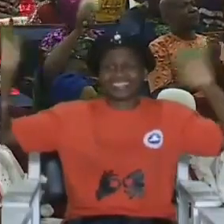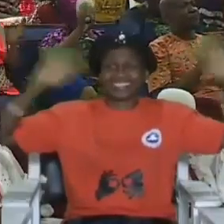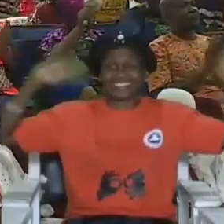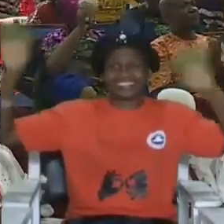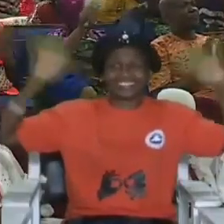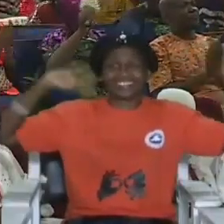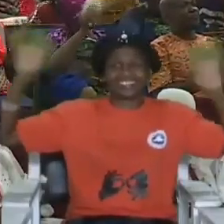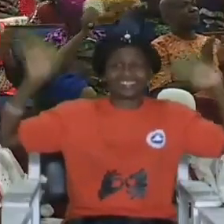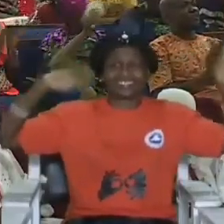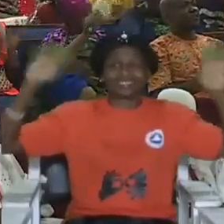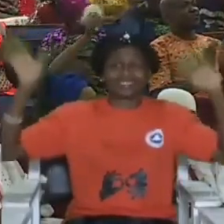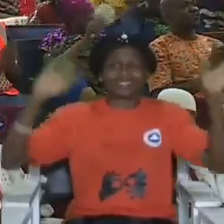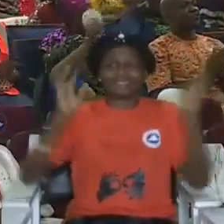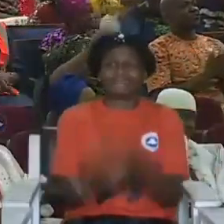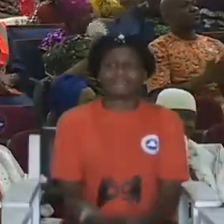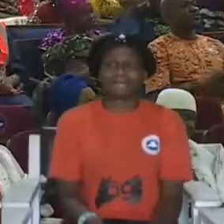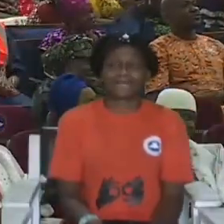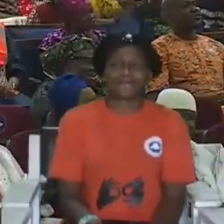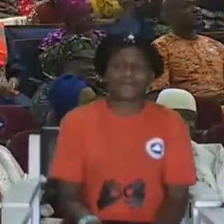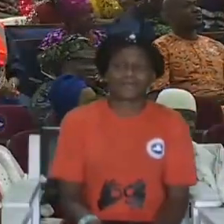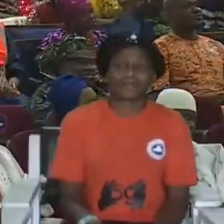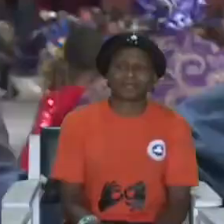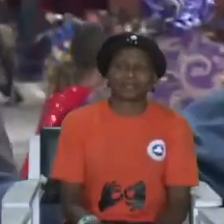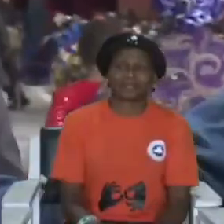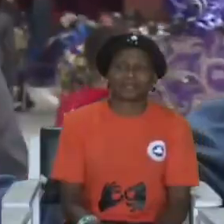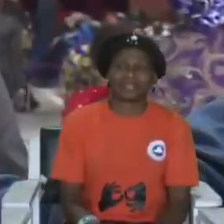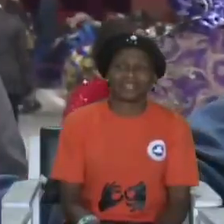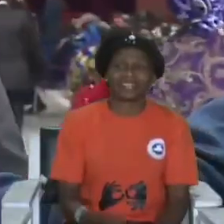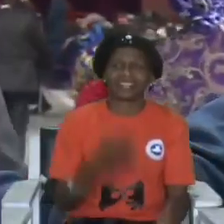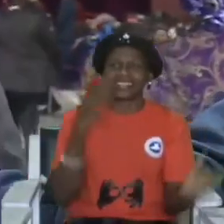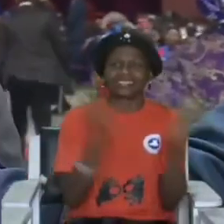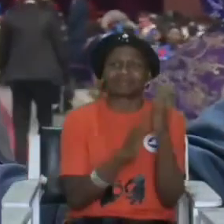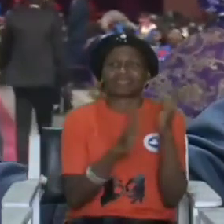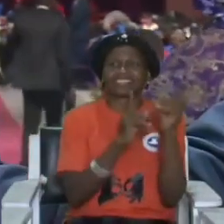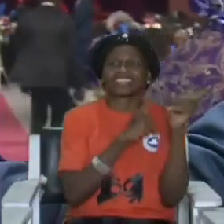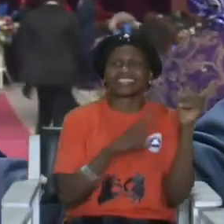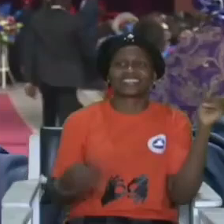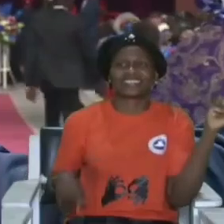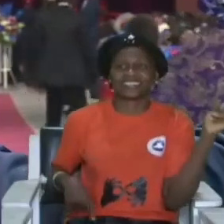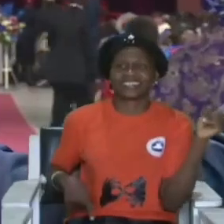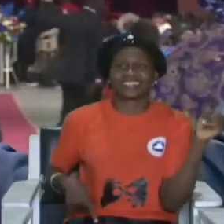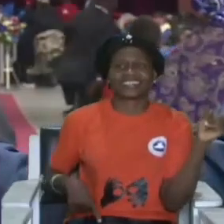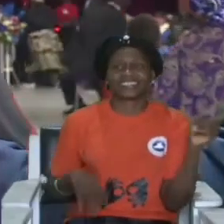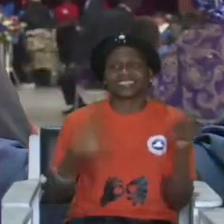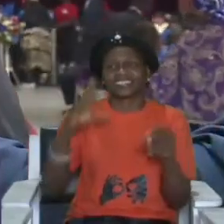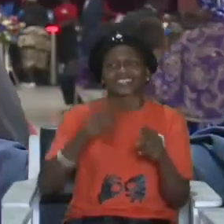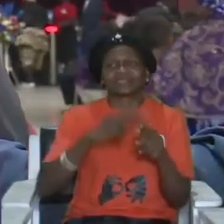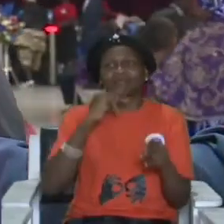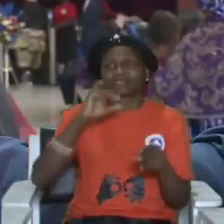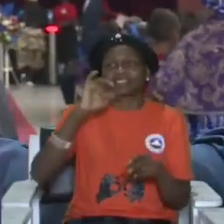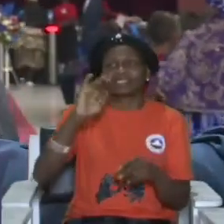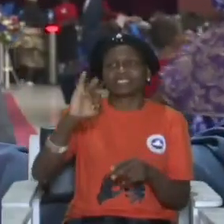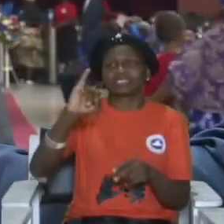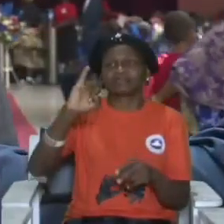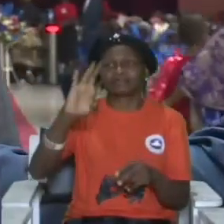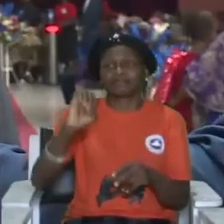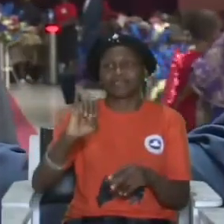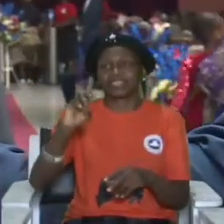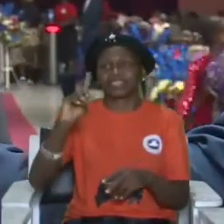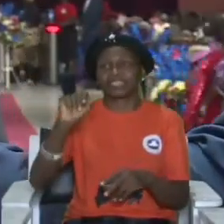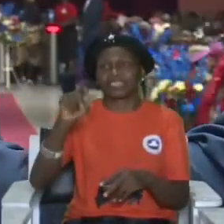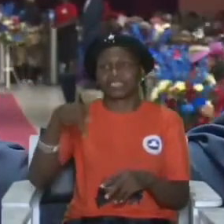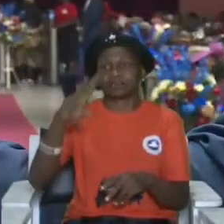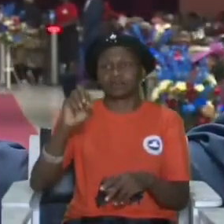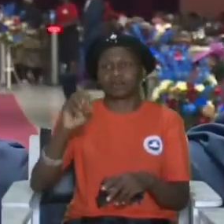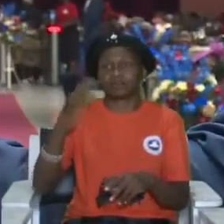Praise the name of the Lord. My name is Ifeda Kwakinyade, and by